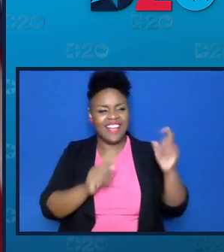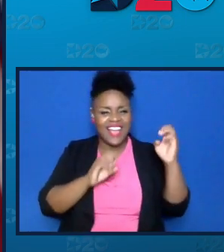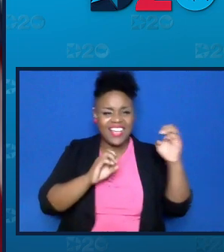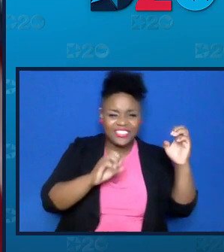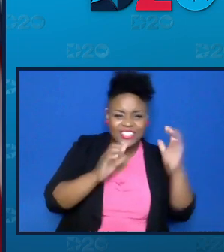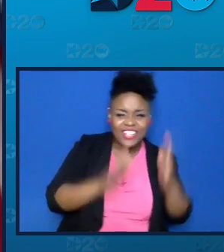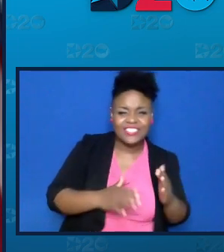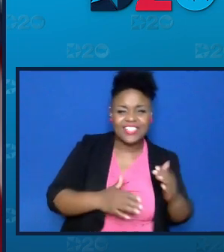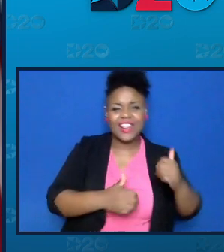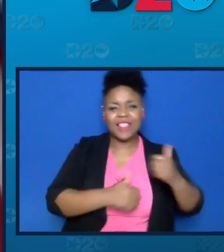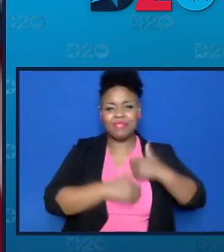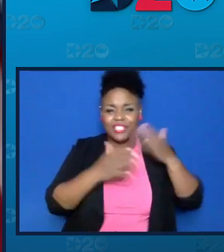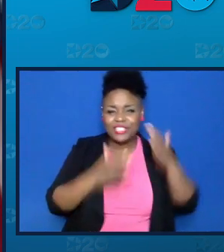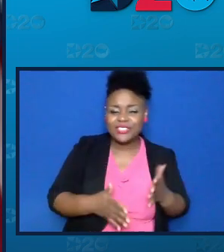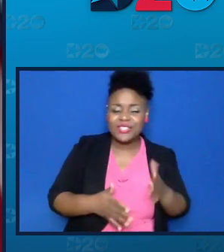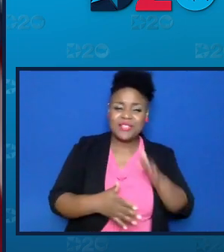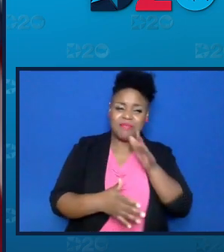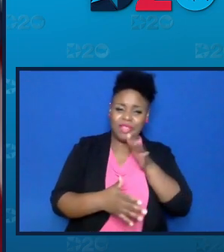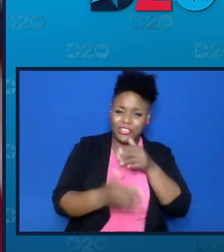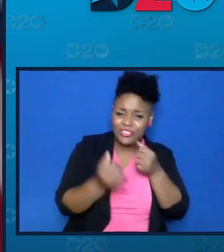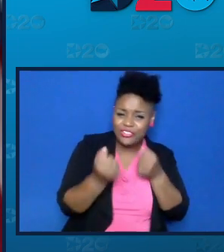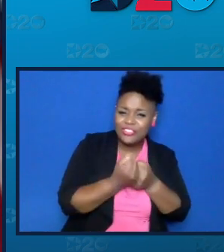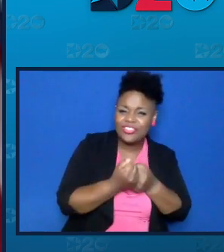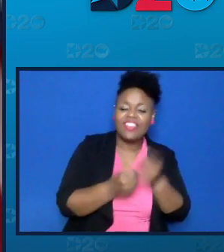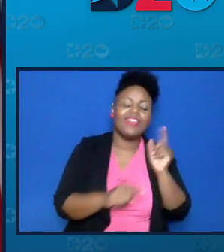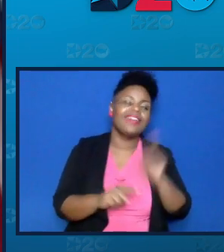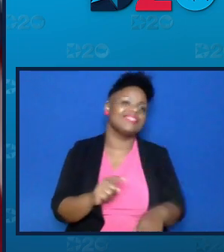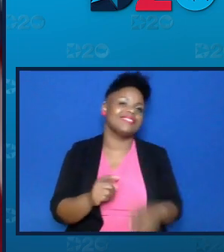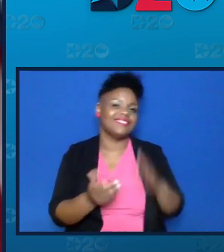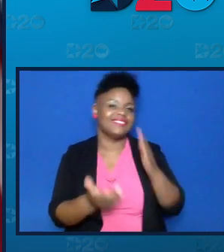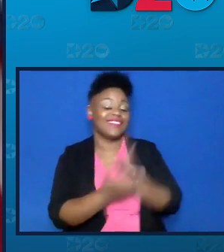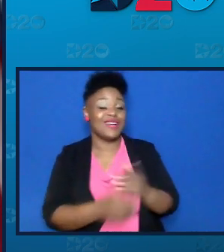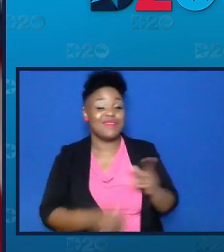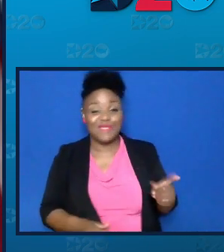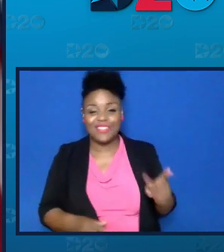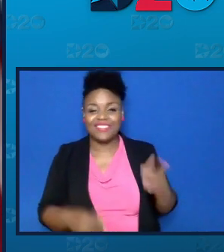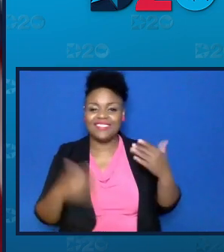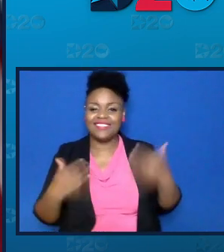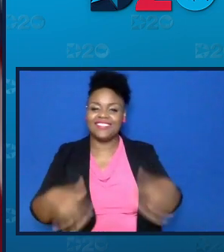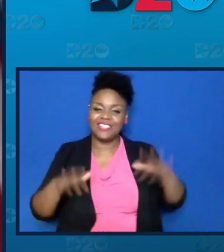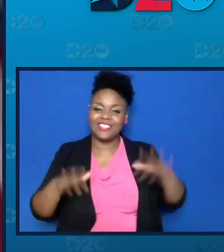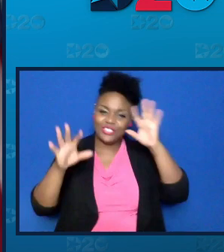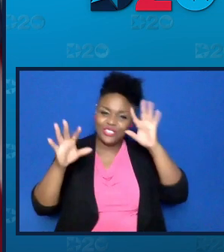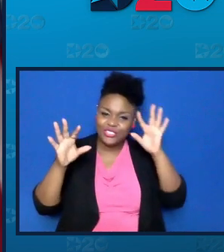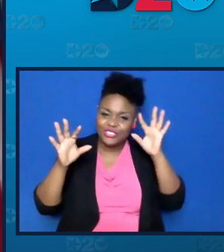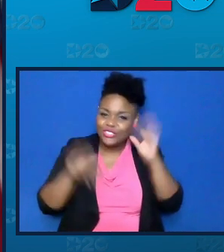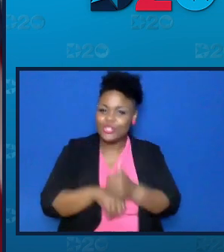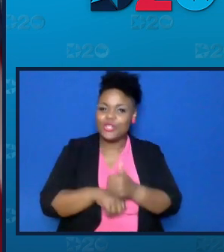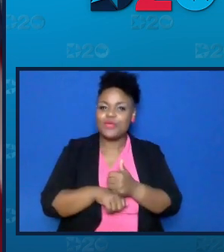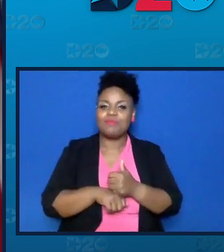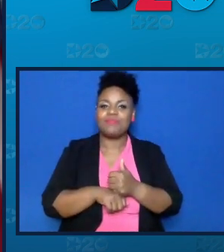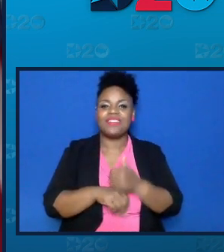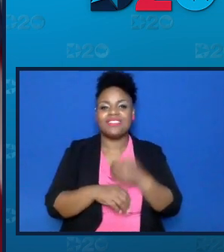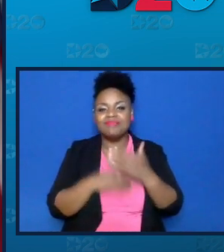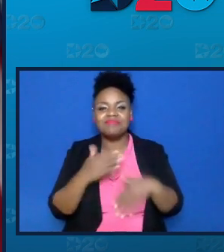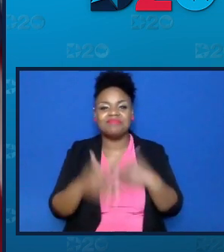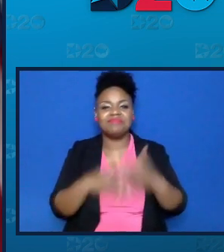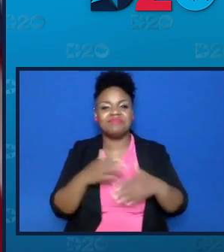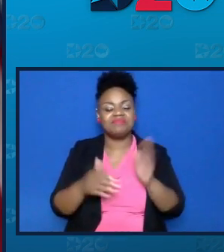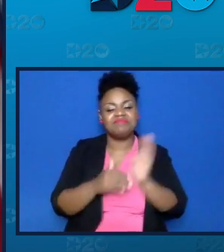she puts her mind to it, just get out of the way, she's going to get it done. She was a great second